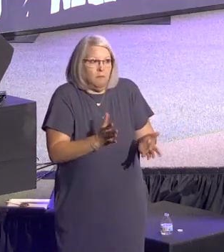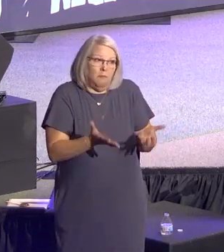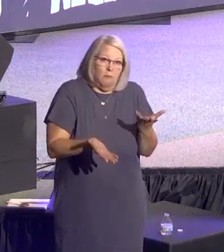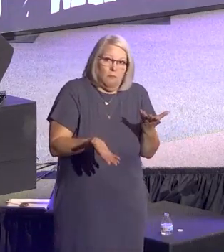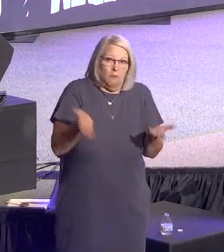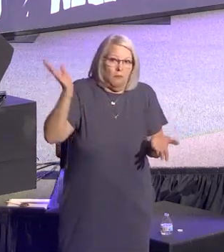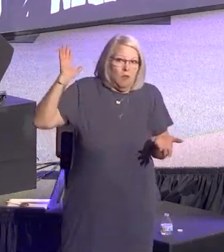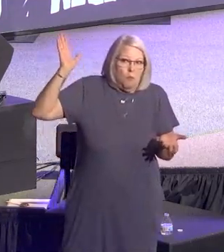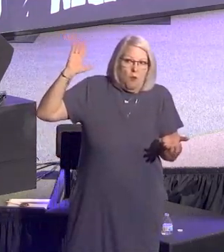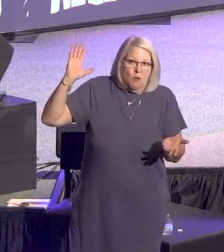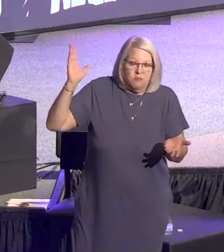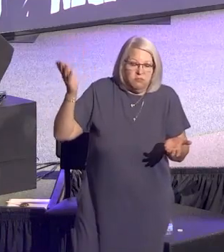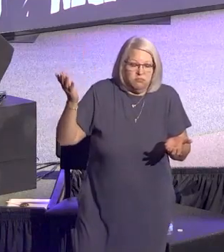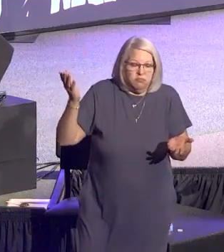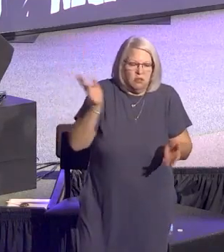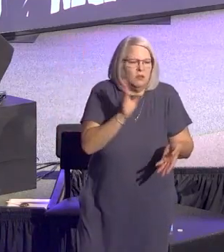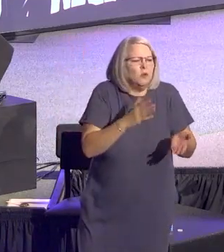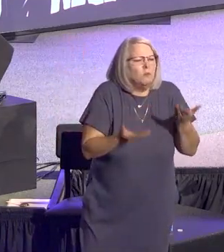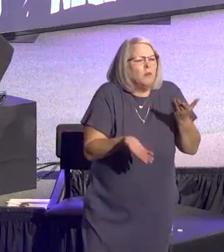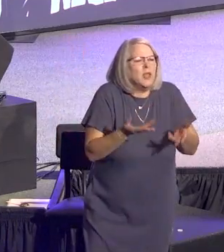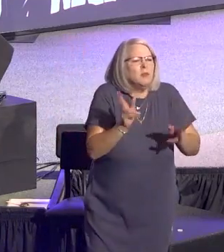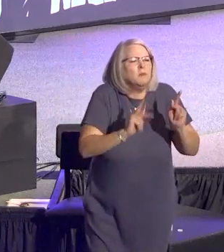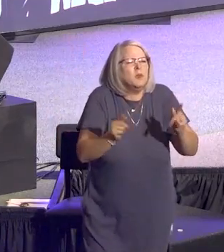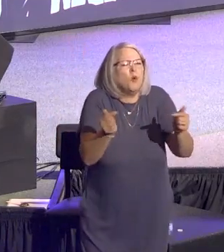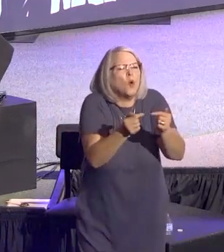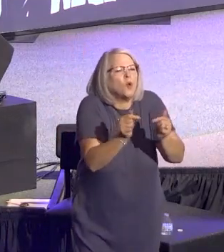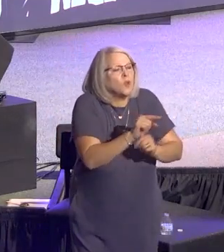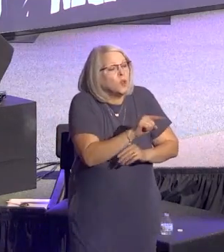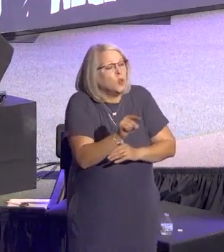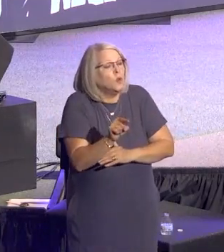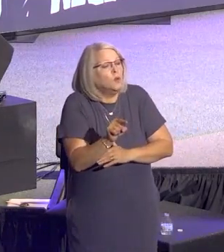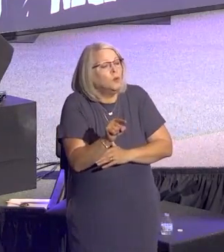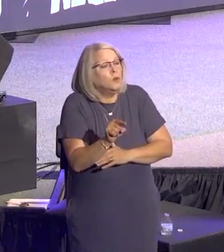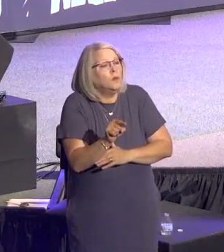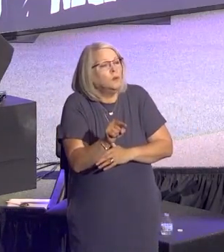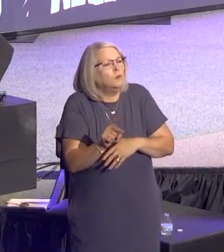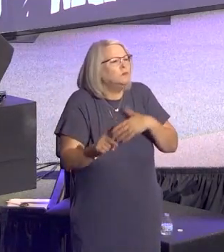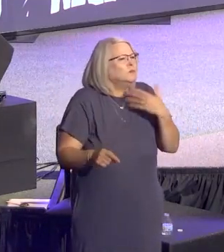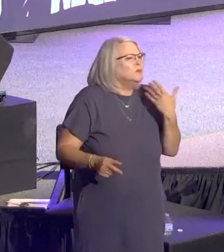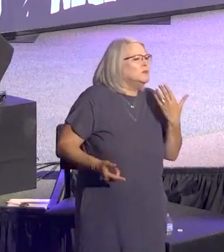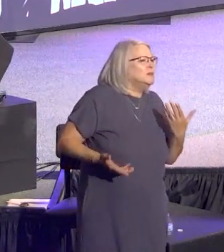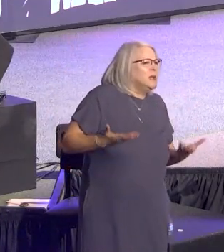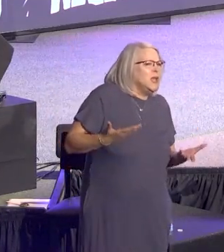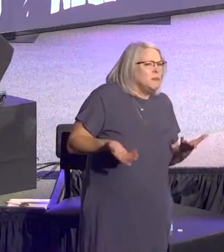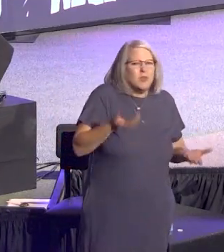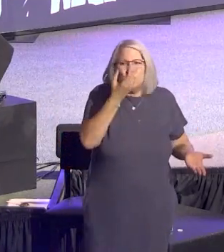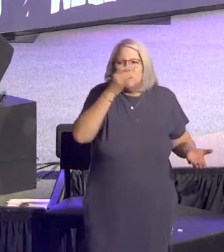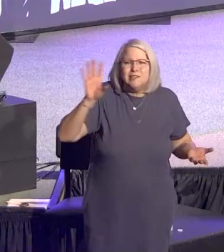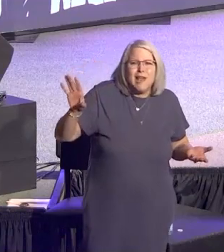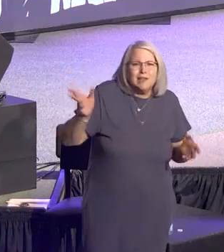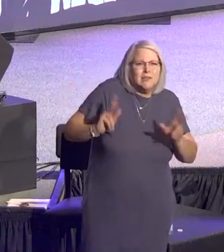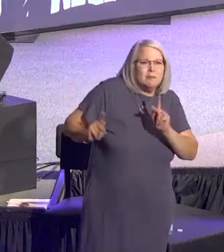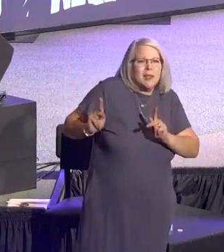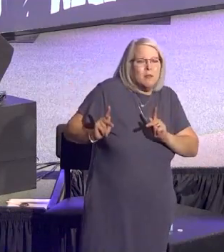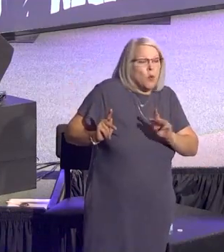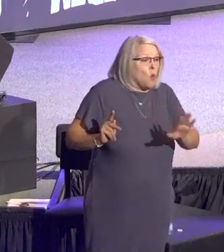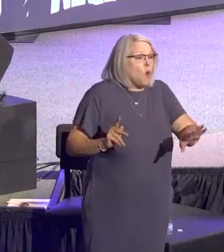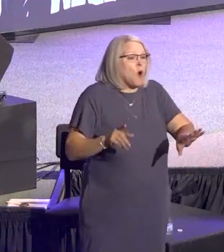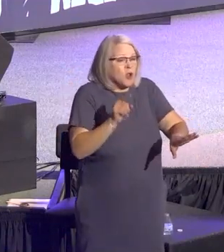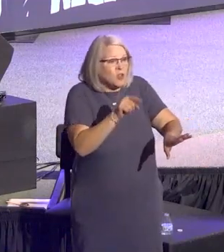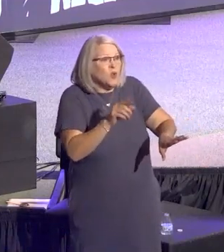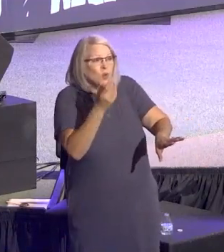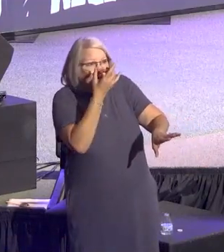Maybe people hurt you. Maybe you rejected people or you were rejected